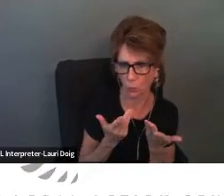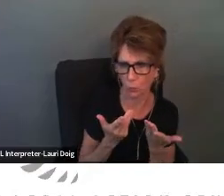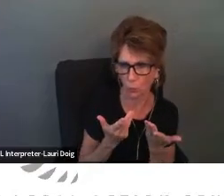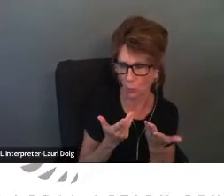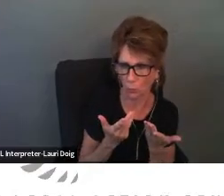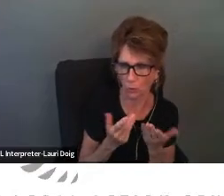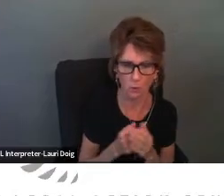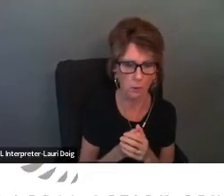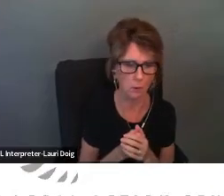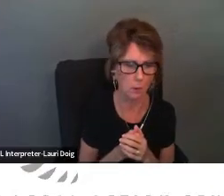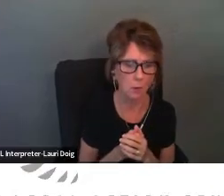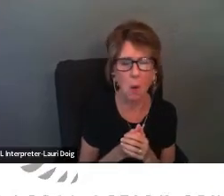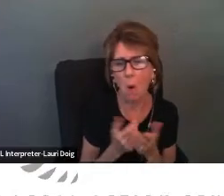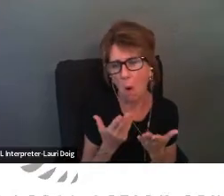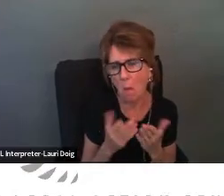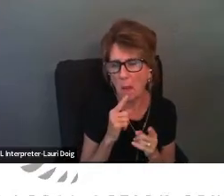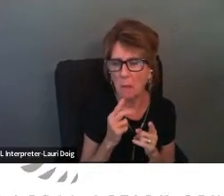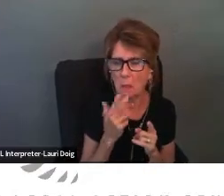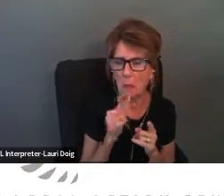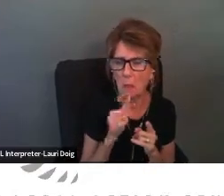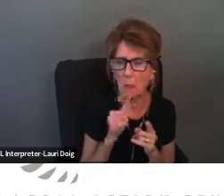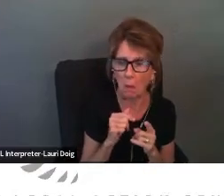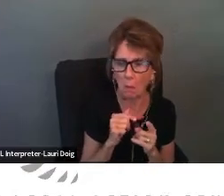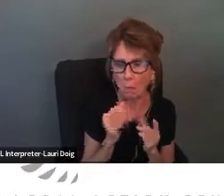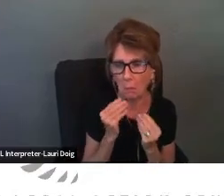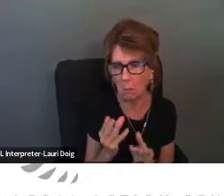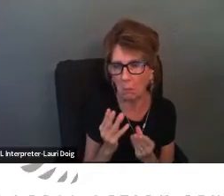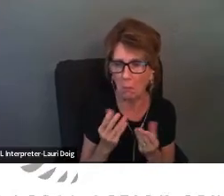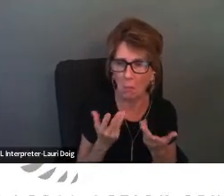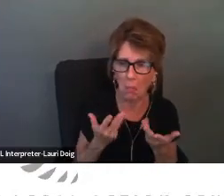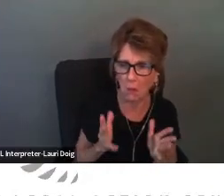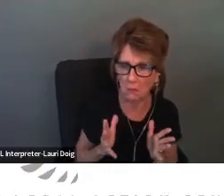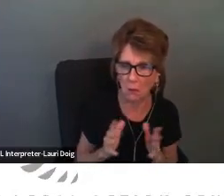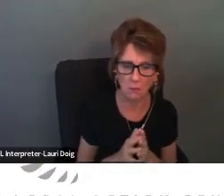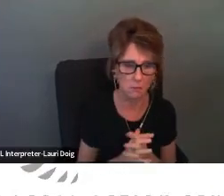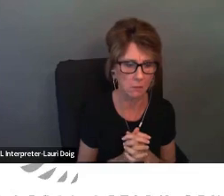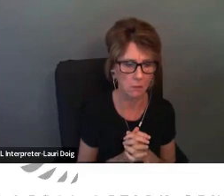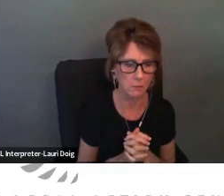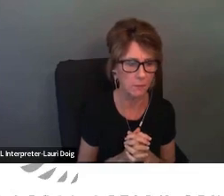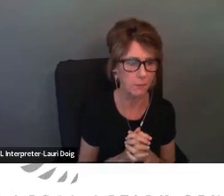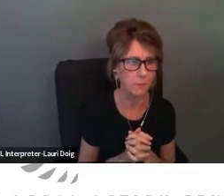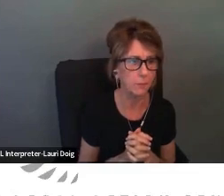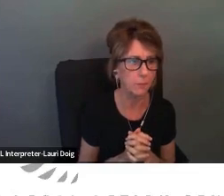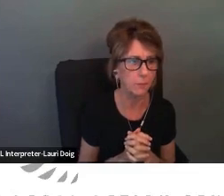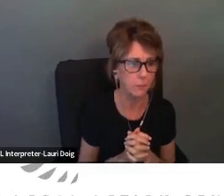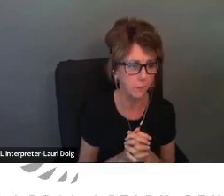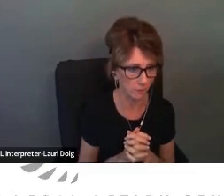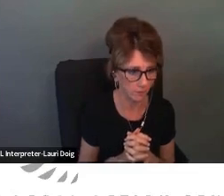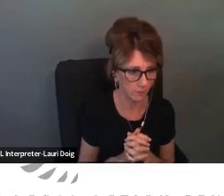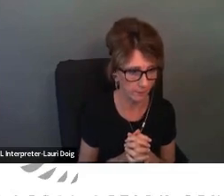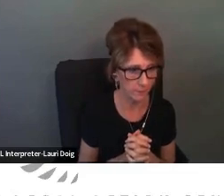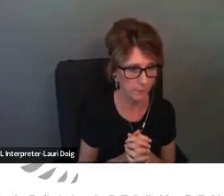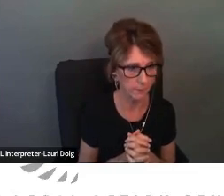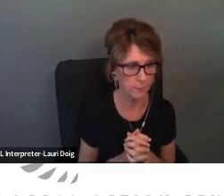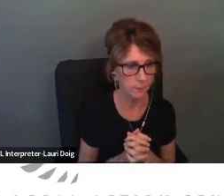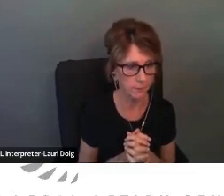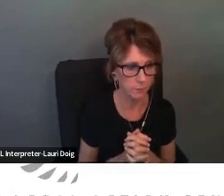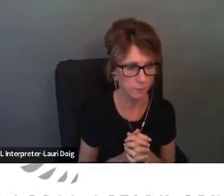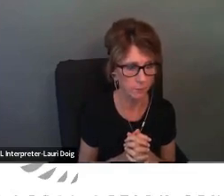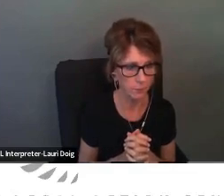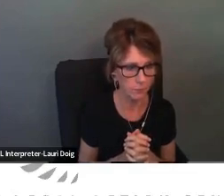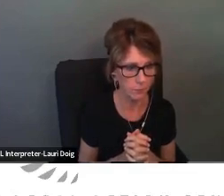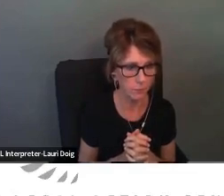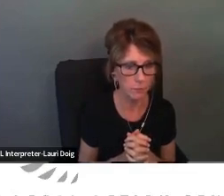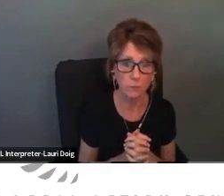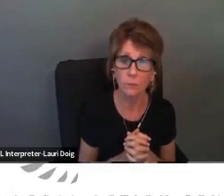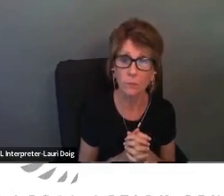low. Okay. Now, the information when we say should